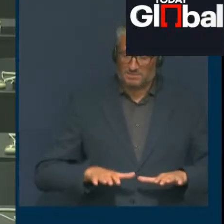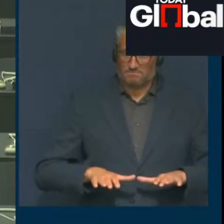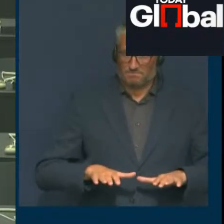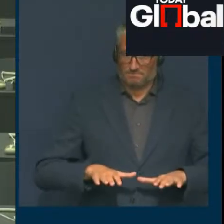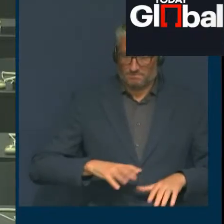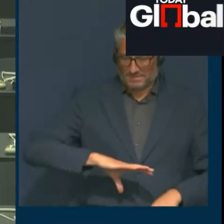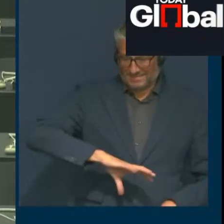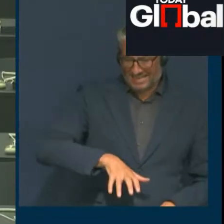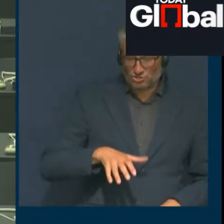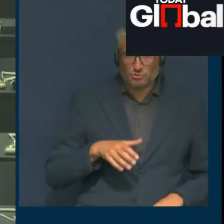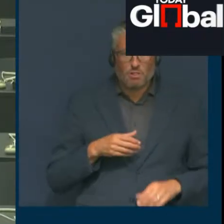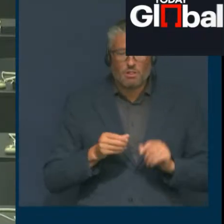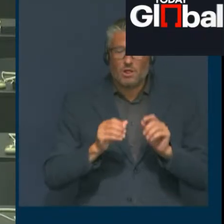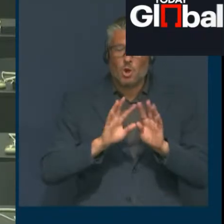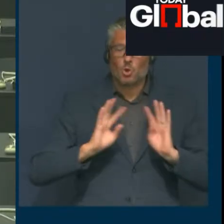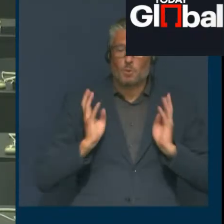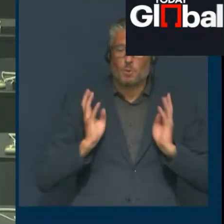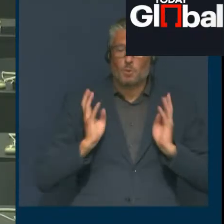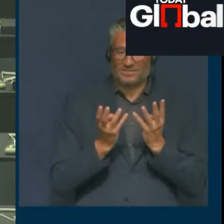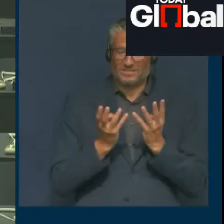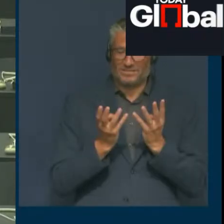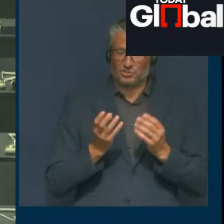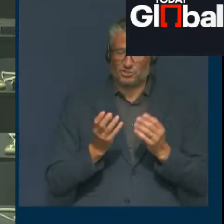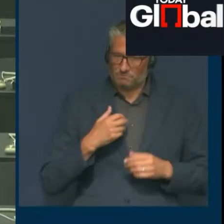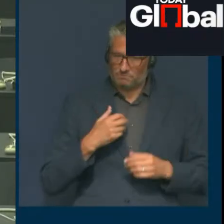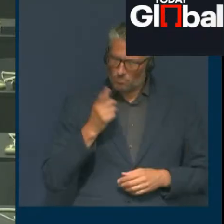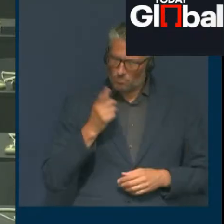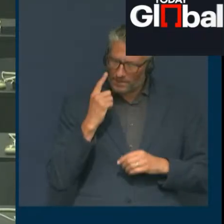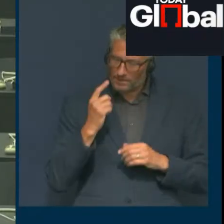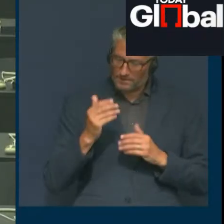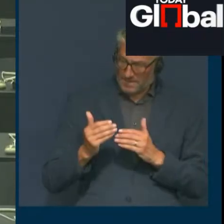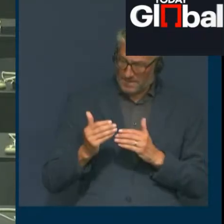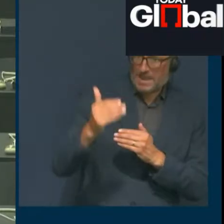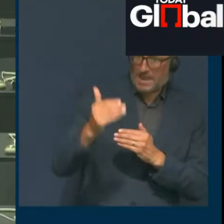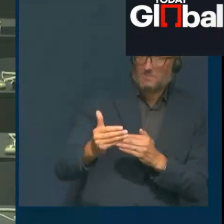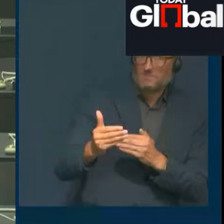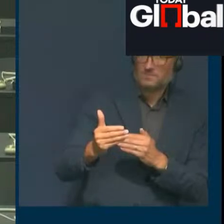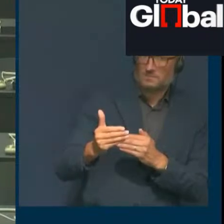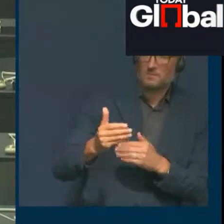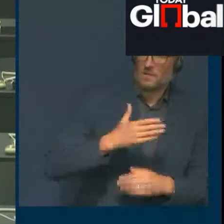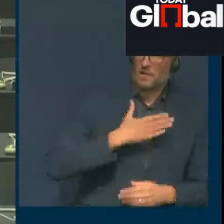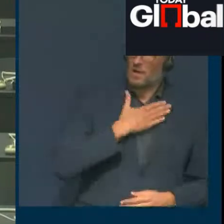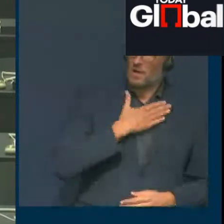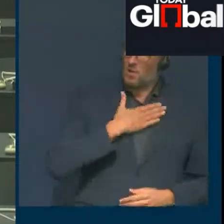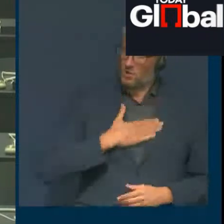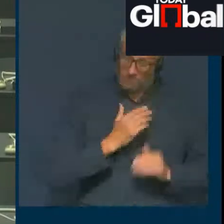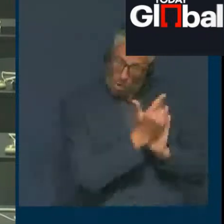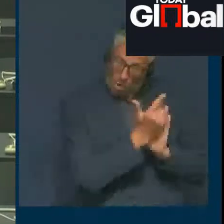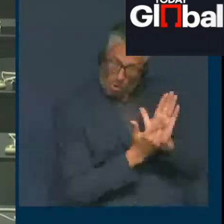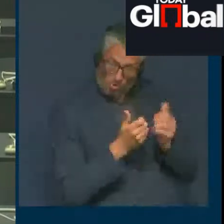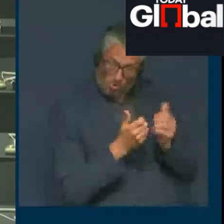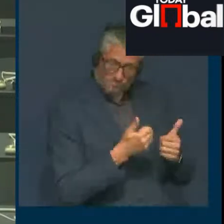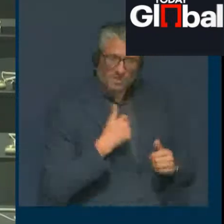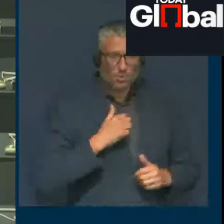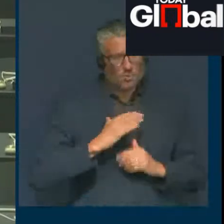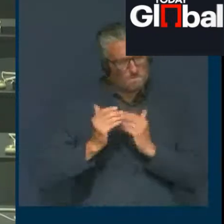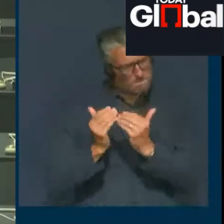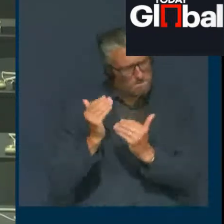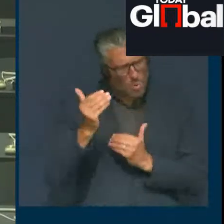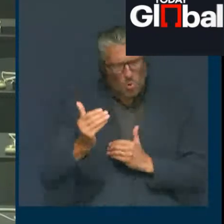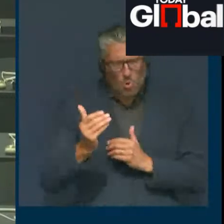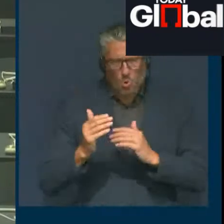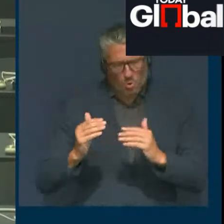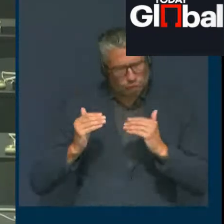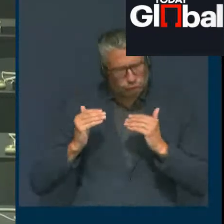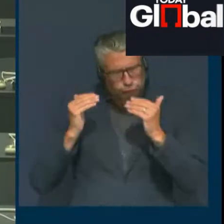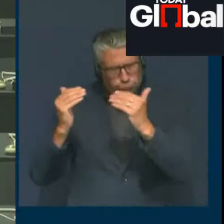phase, we will need to go even further than legislative developments. We will need to move to